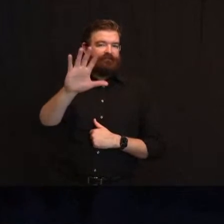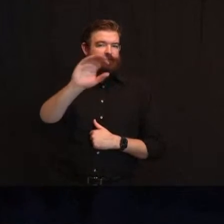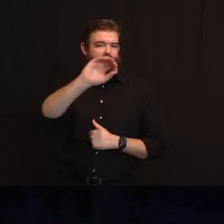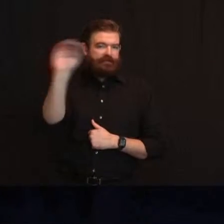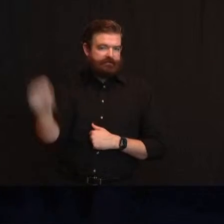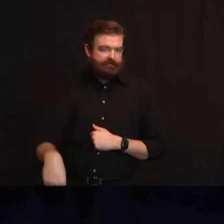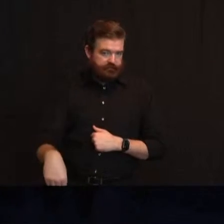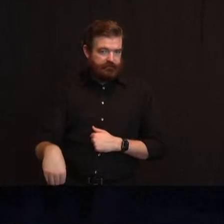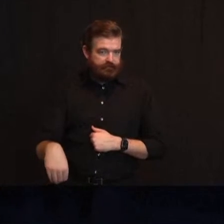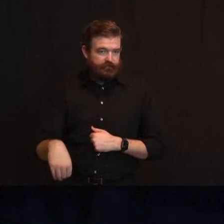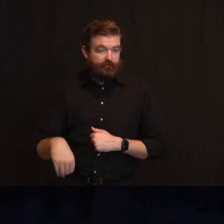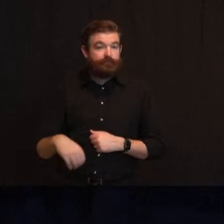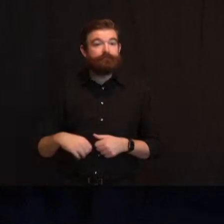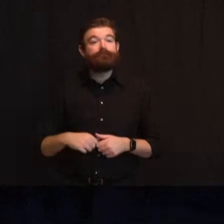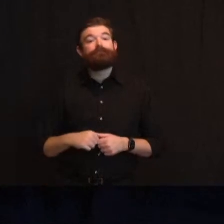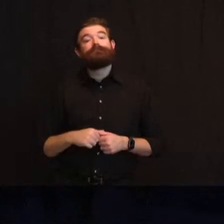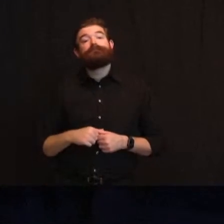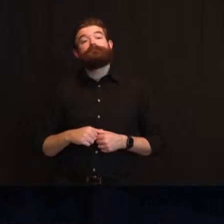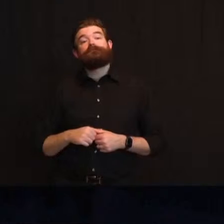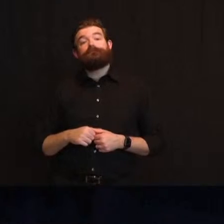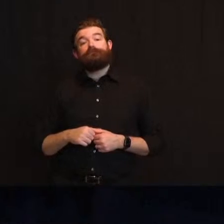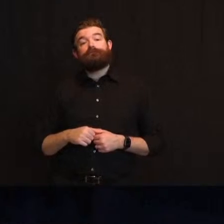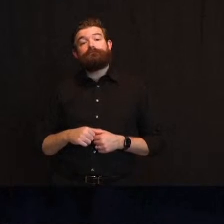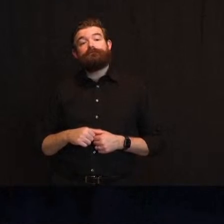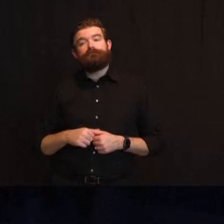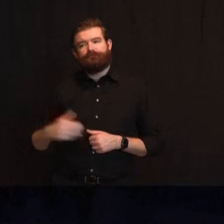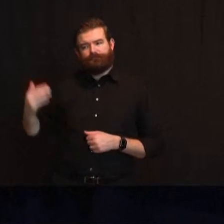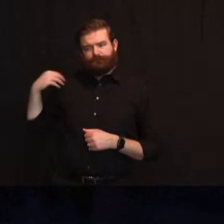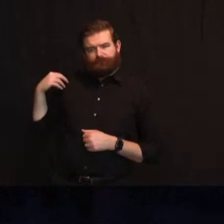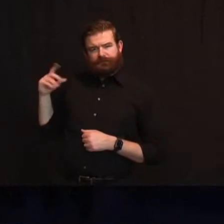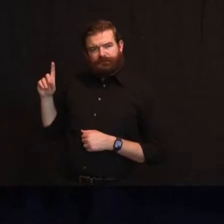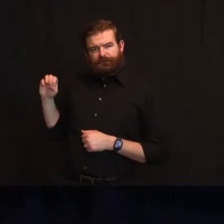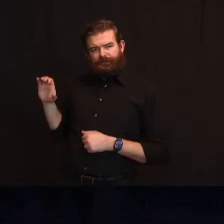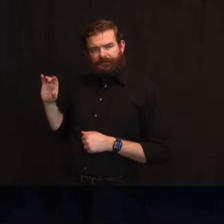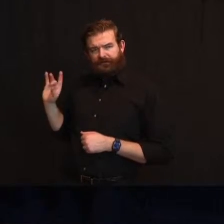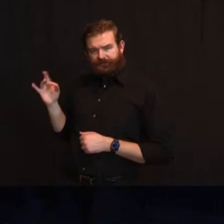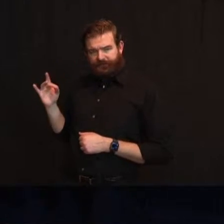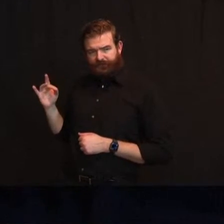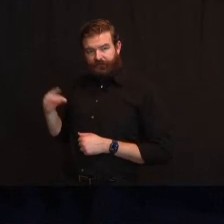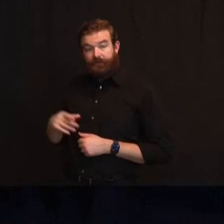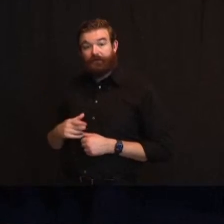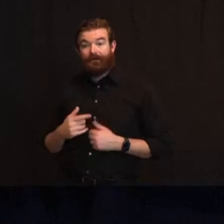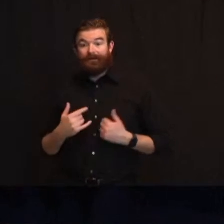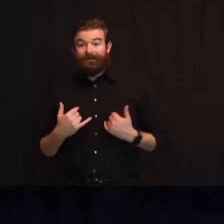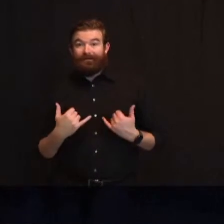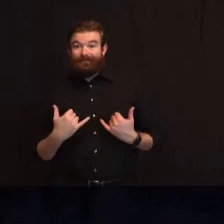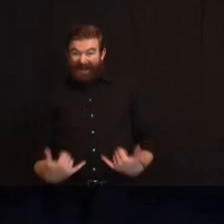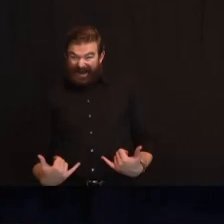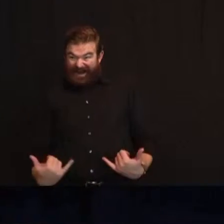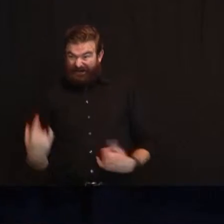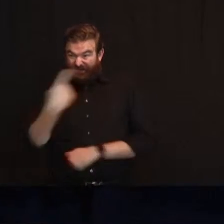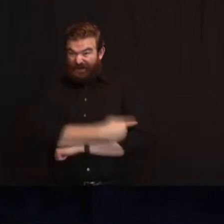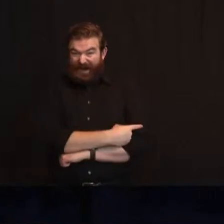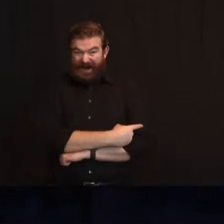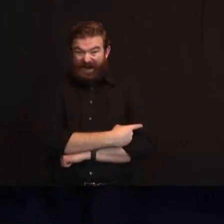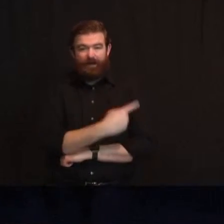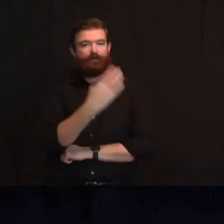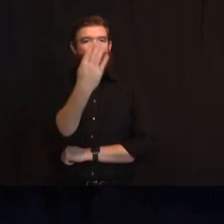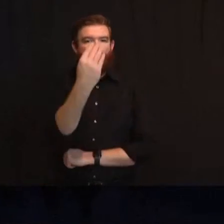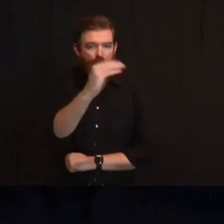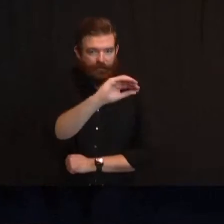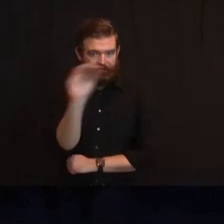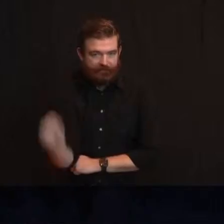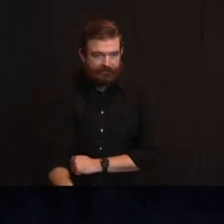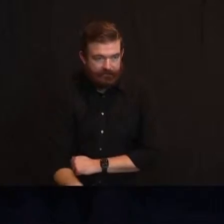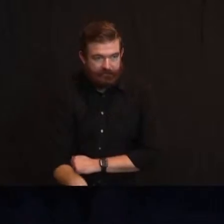is 14%. That concludes my daily report. Stay safe, and remember, for each other and for us all, please